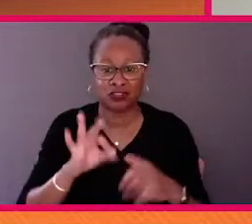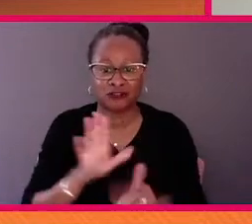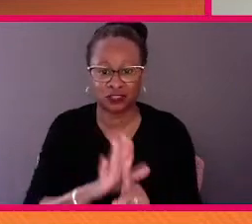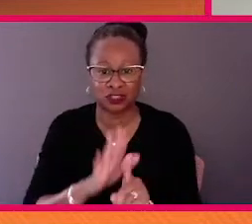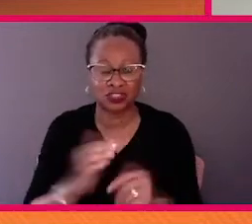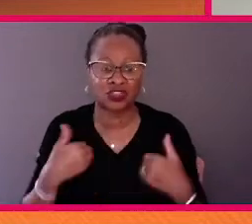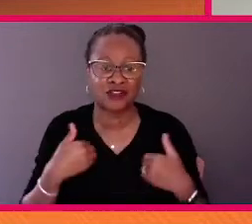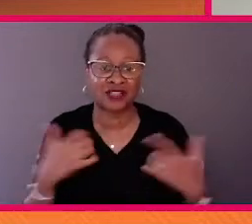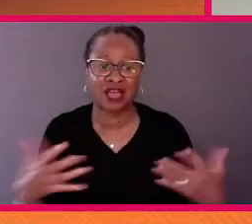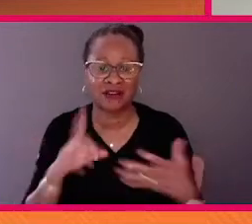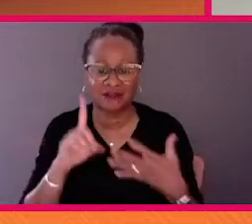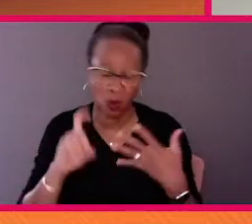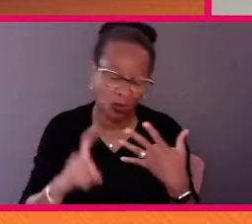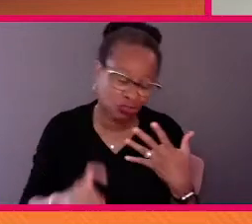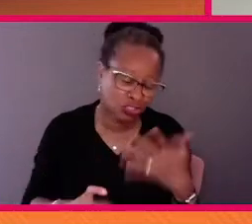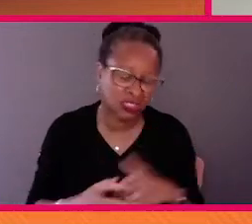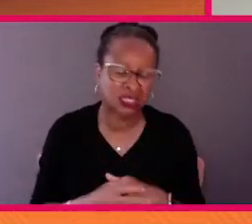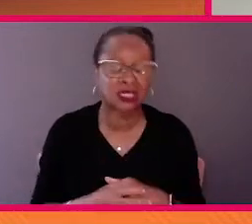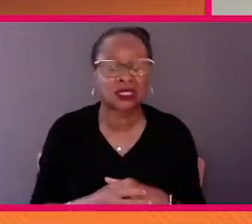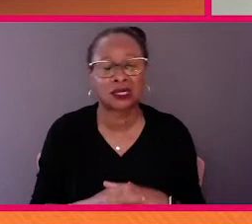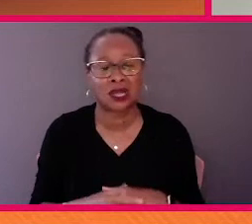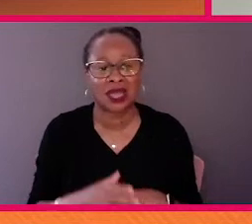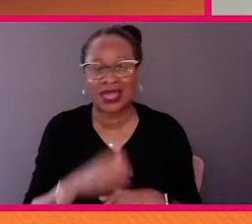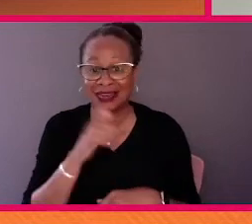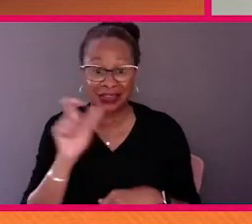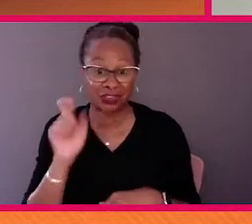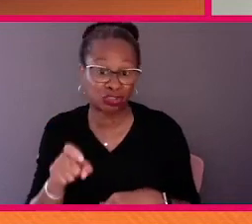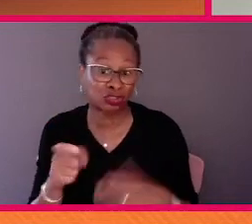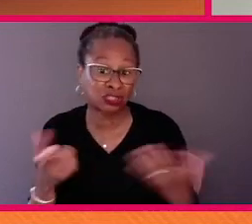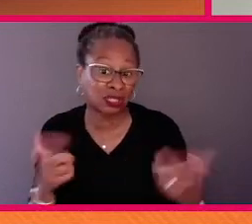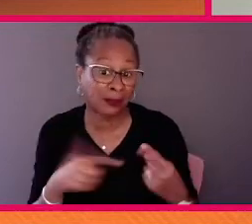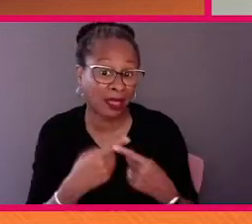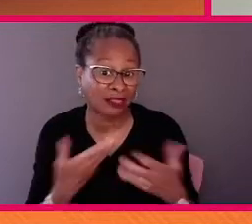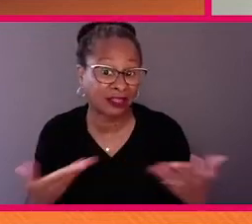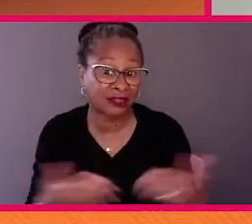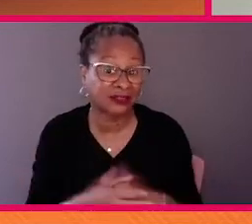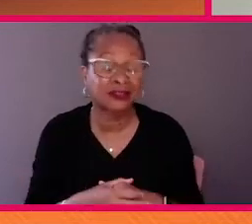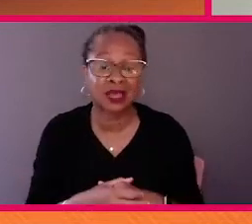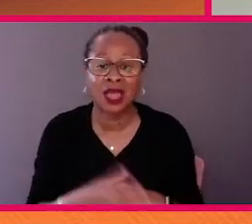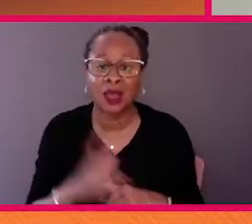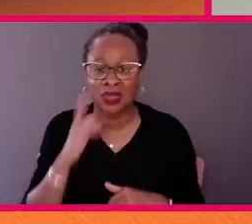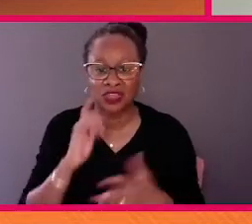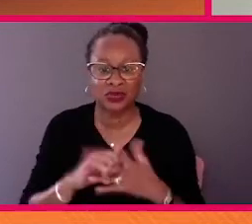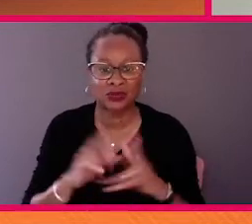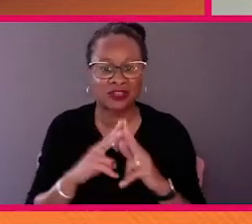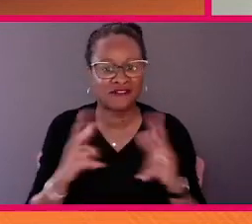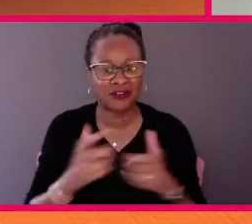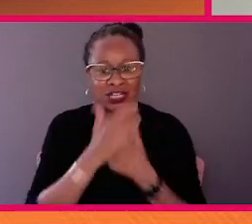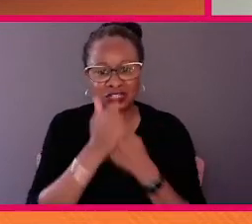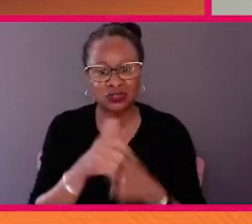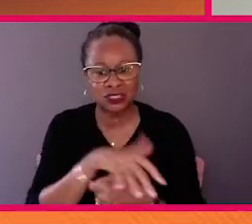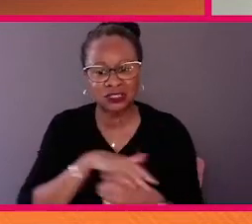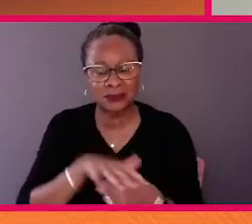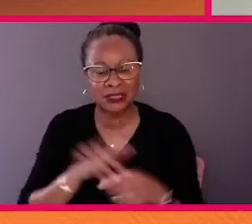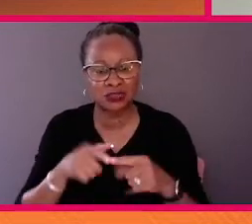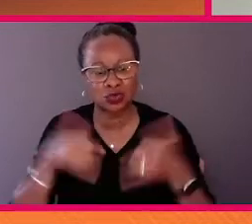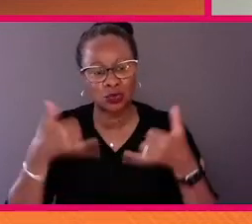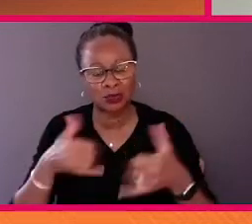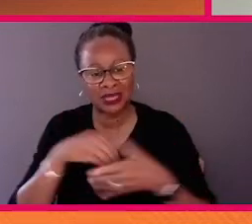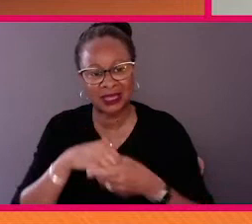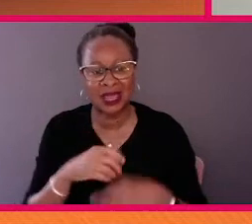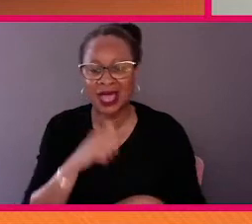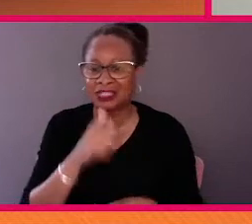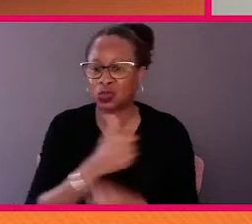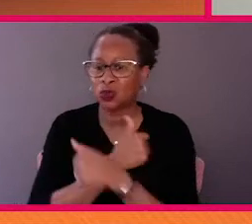like questioning and uncertainty. And we thought that was like a really, really interesting space to play in. I don't love films that are